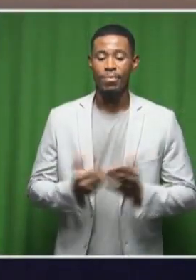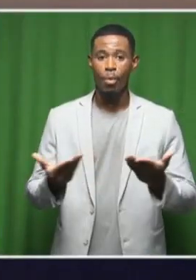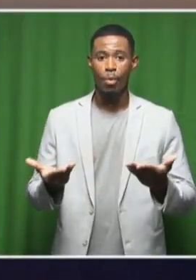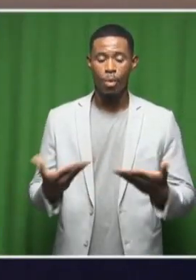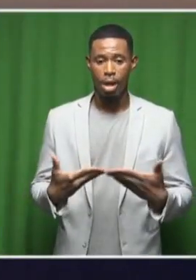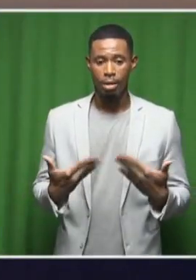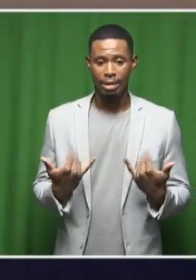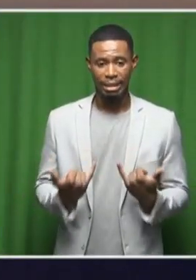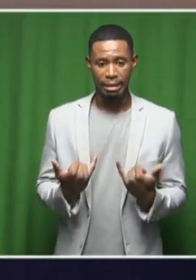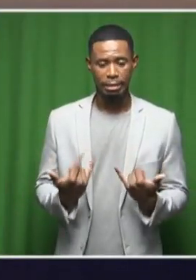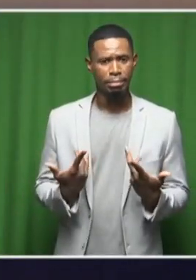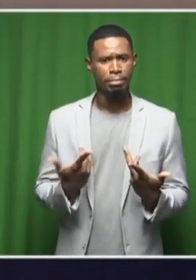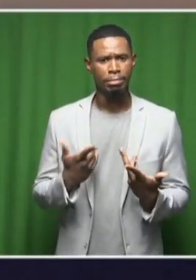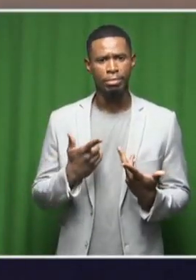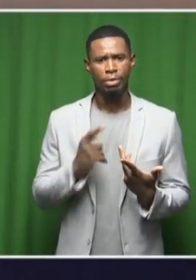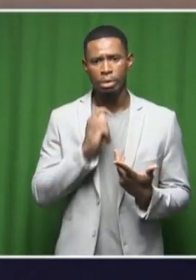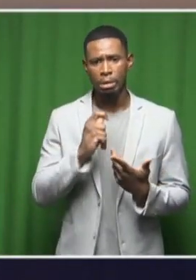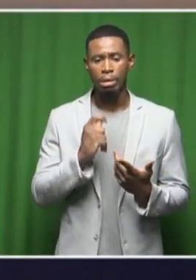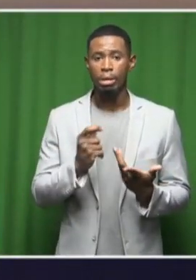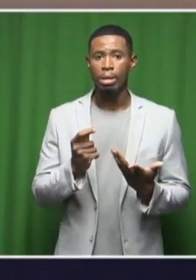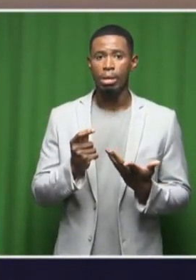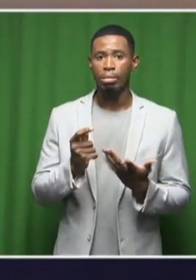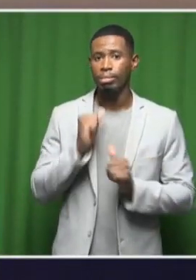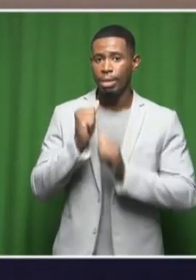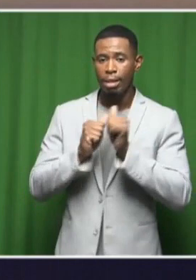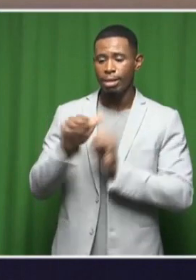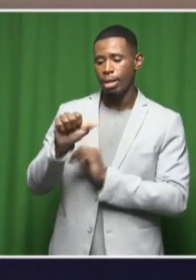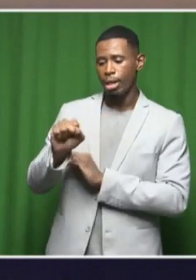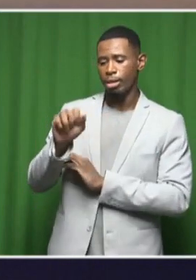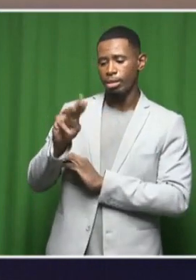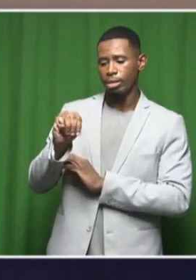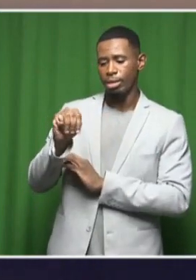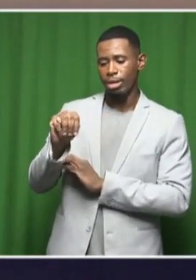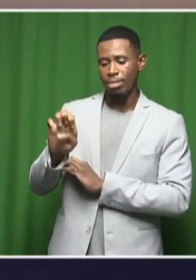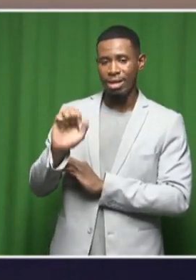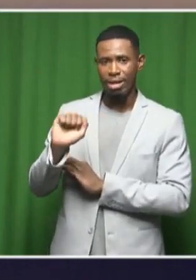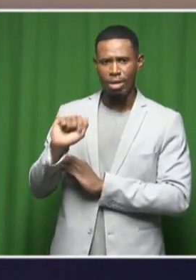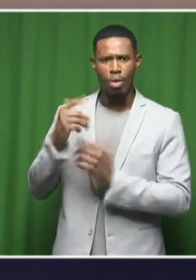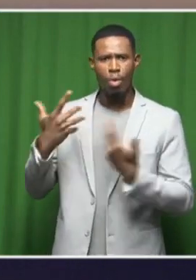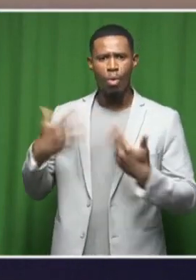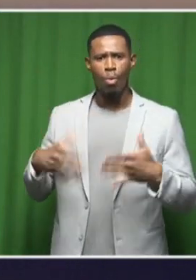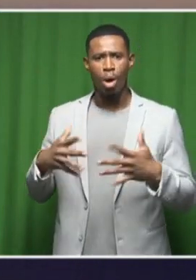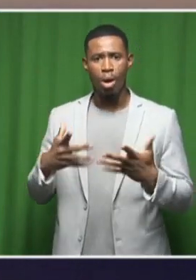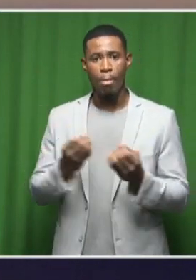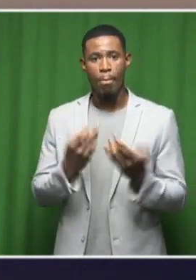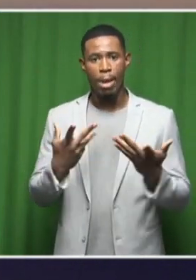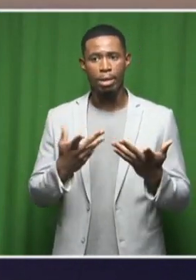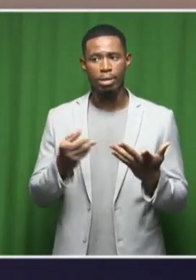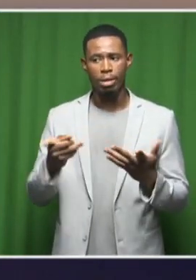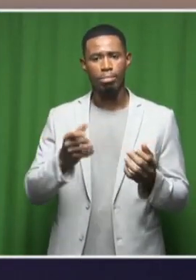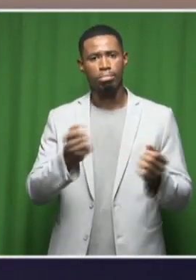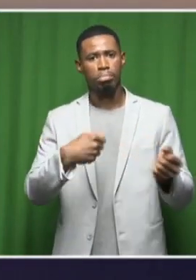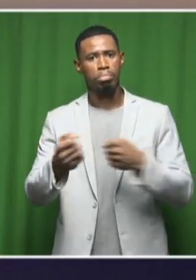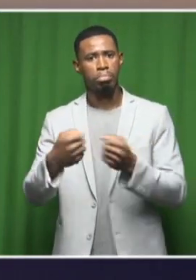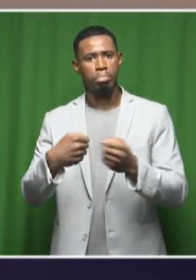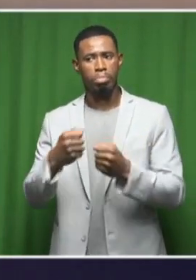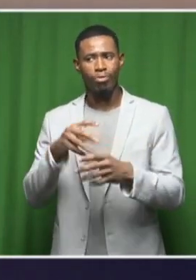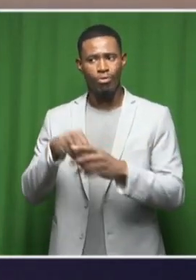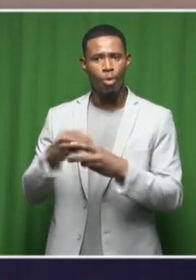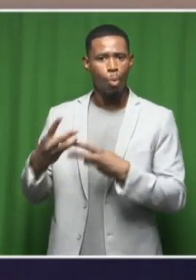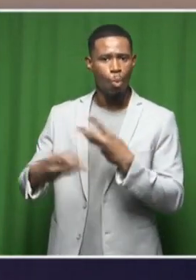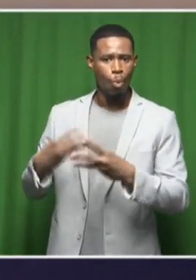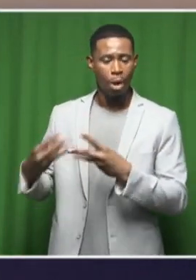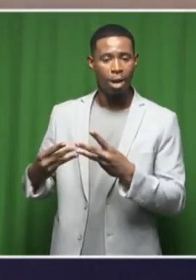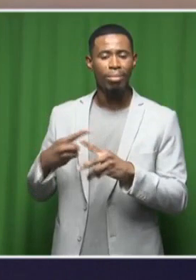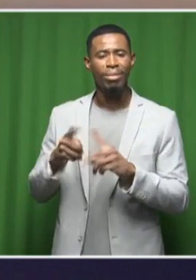Welcome back. Now, despite the SME industry being a big driver of employment in small businesses,